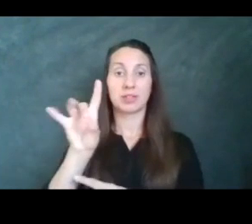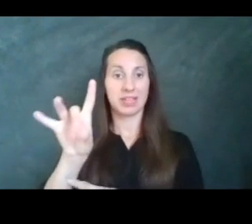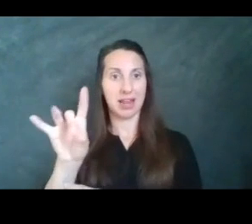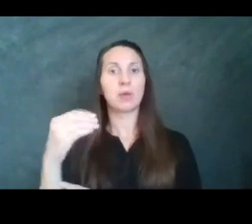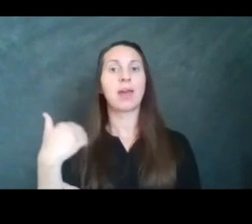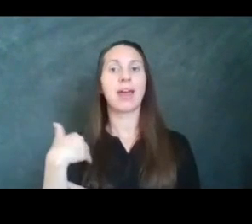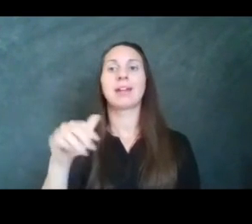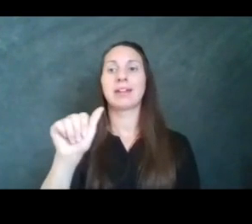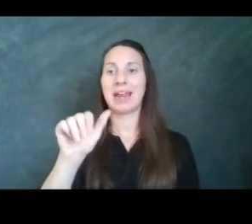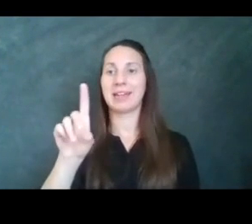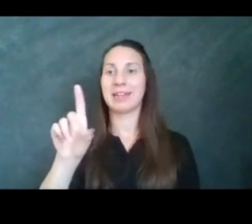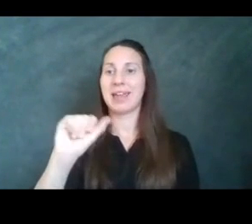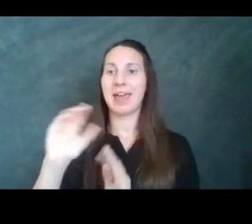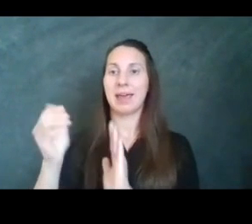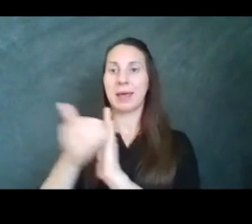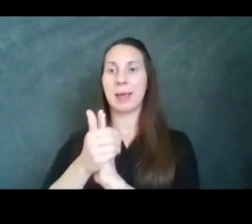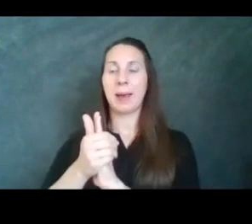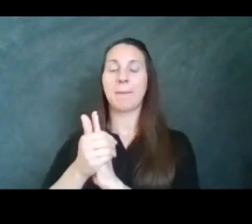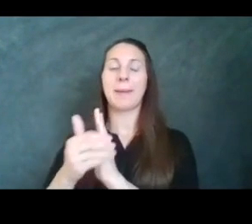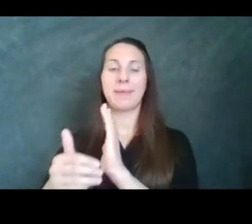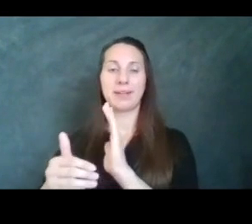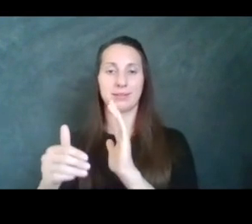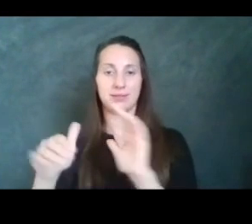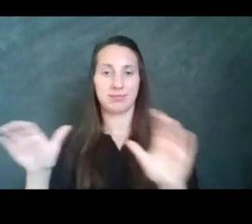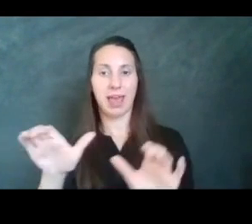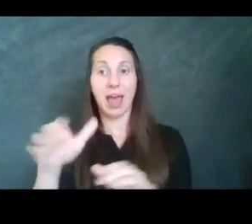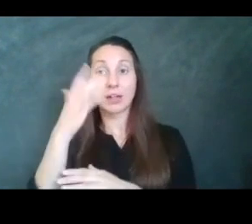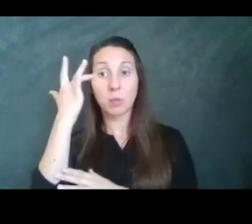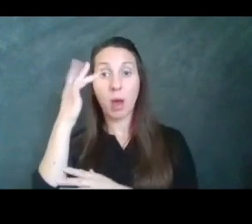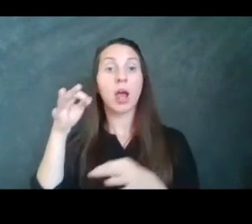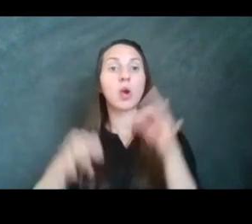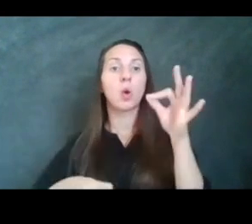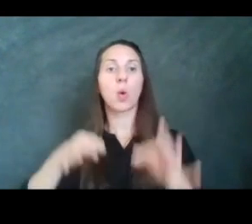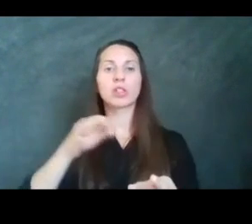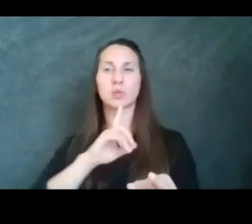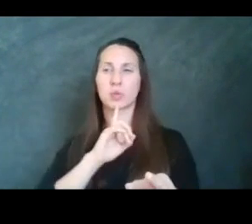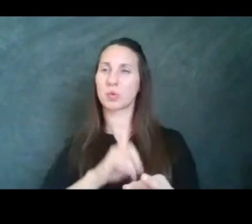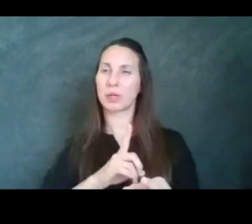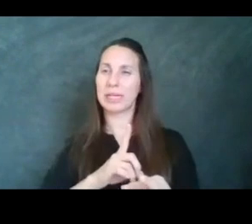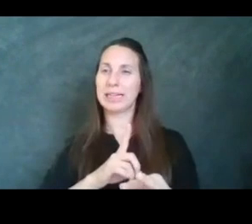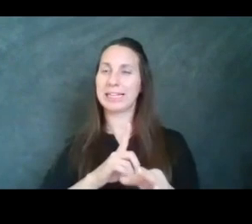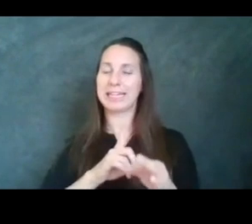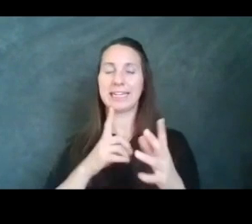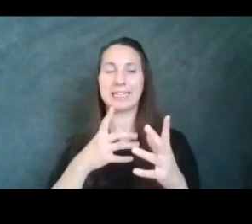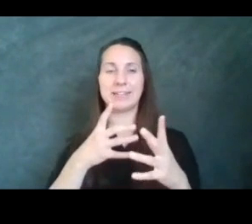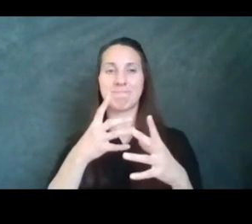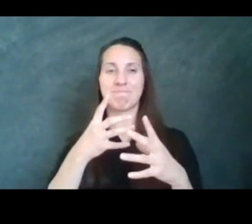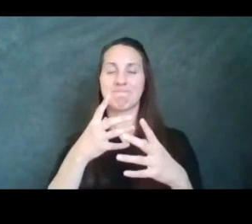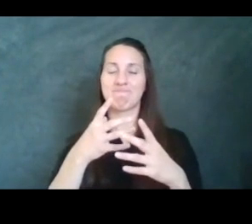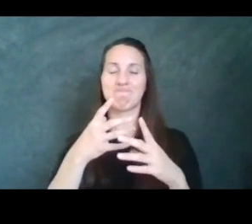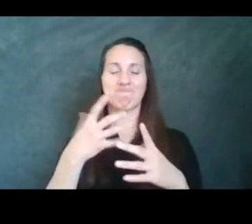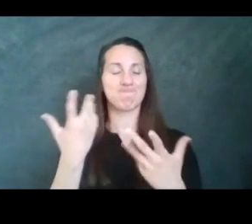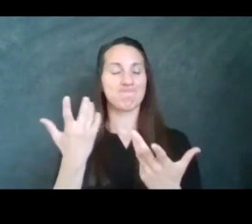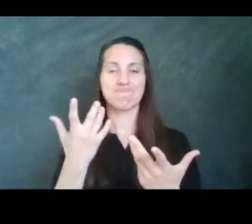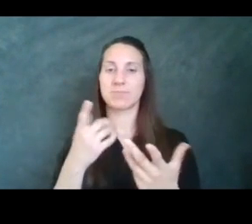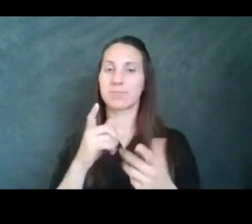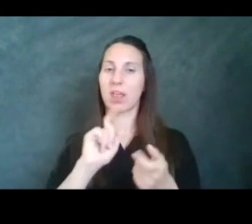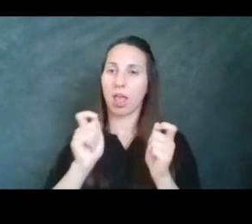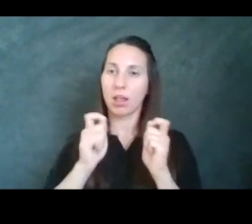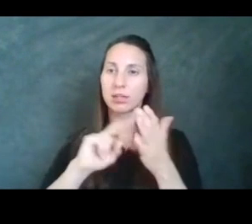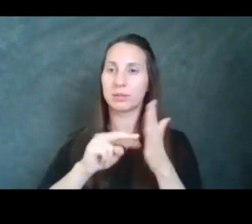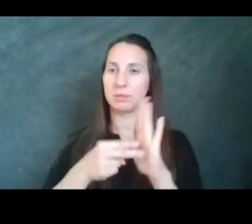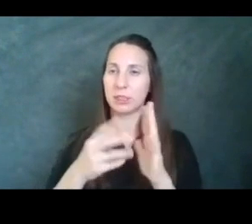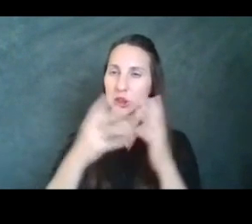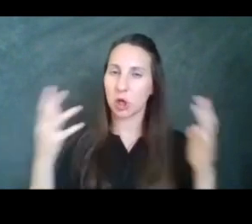Act was passed because courts were constricting the meaning of disability so much that it was almost impossible to prove that